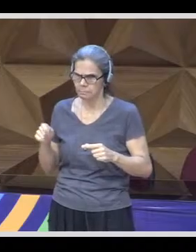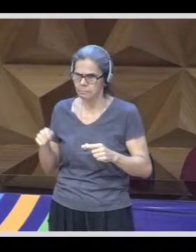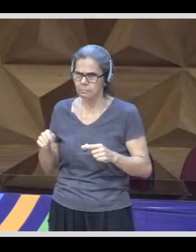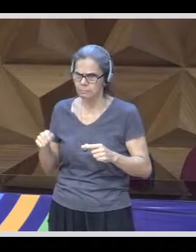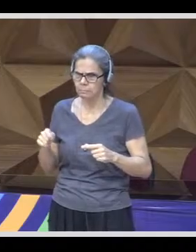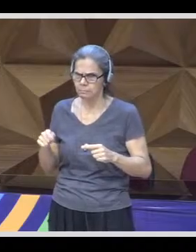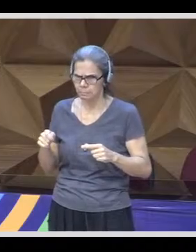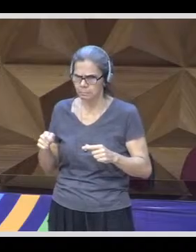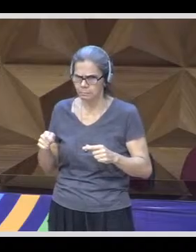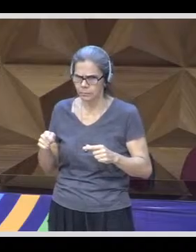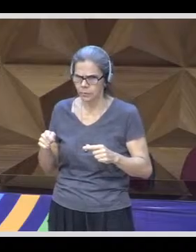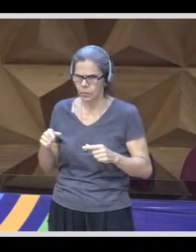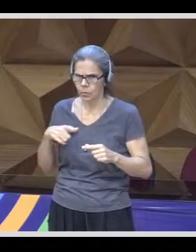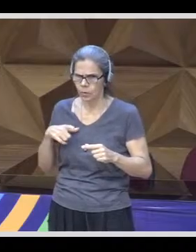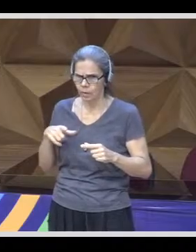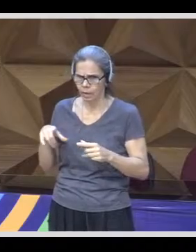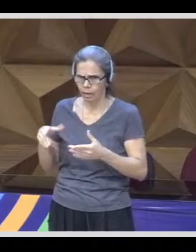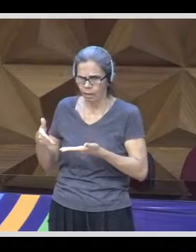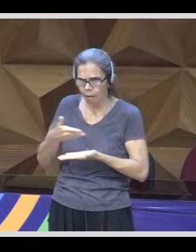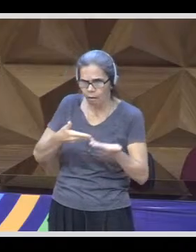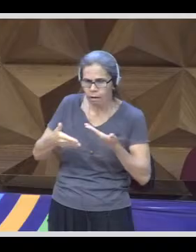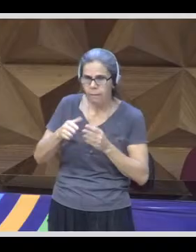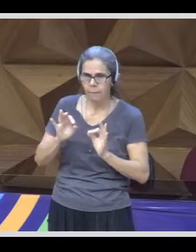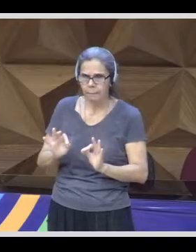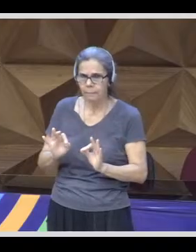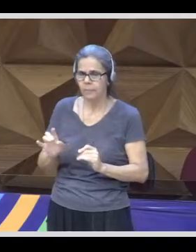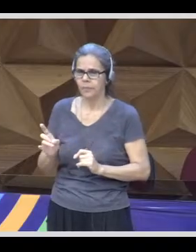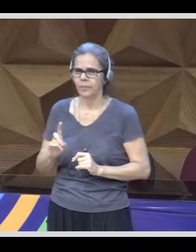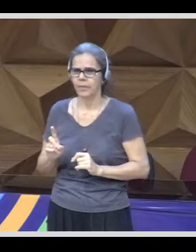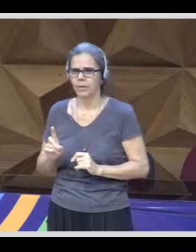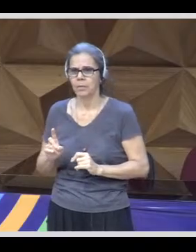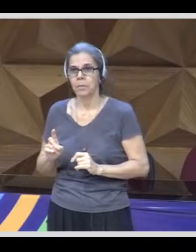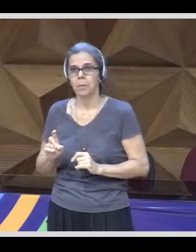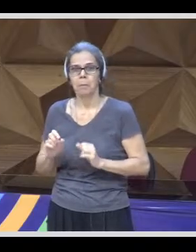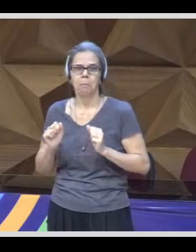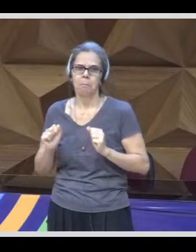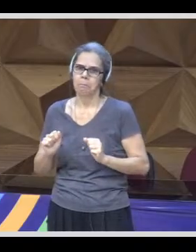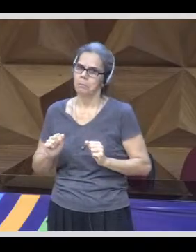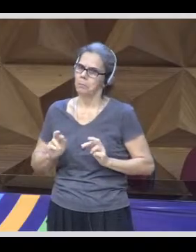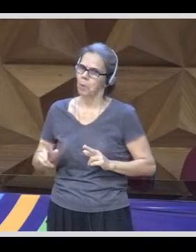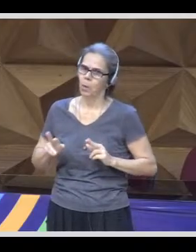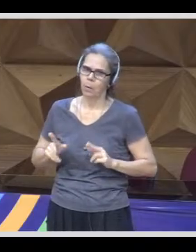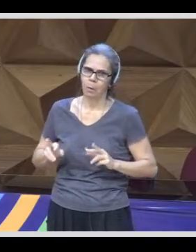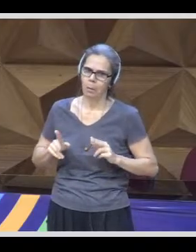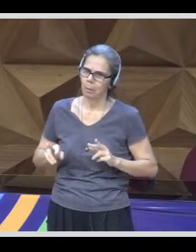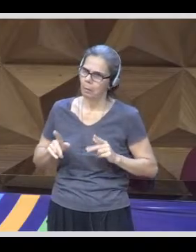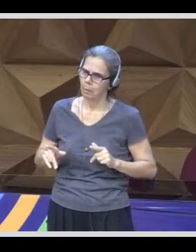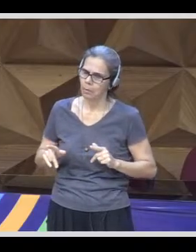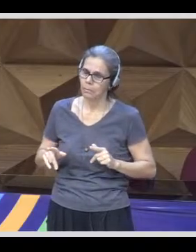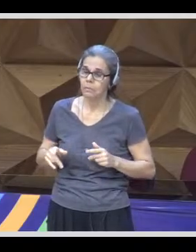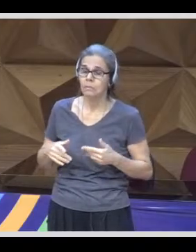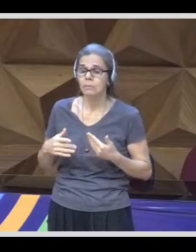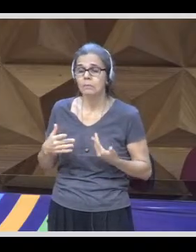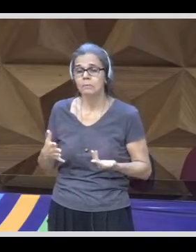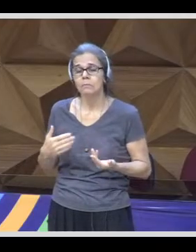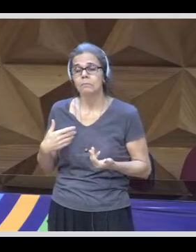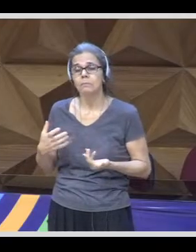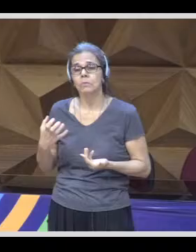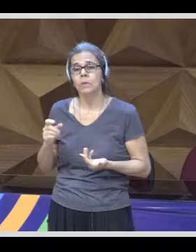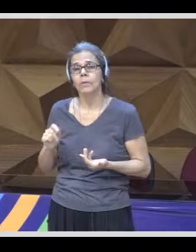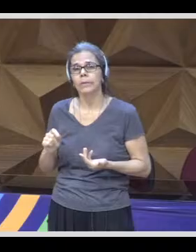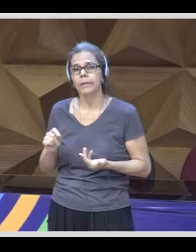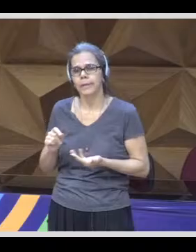is too small. That's what I want to do. I want to get rid of anything that I'm not sure about. And